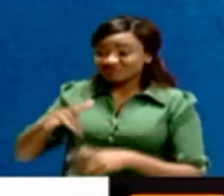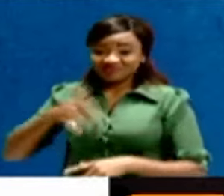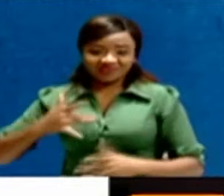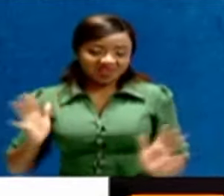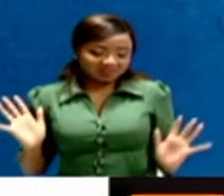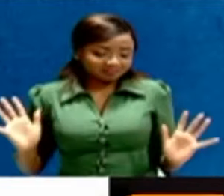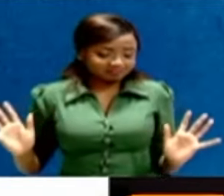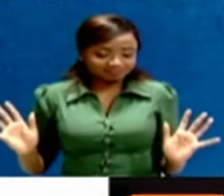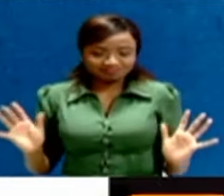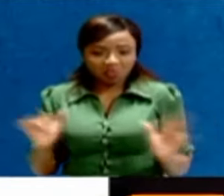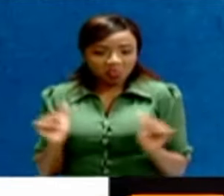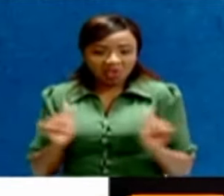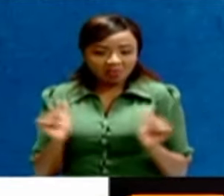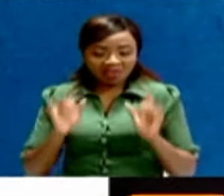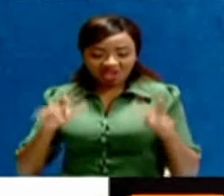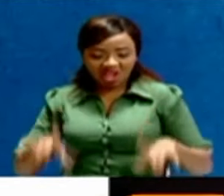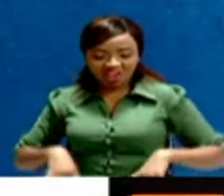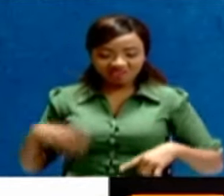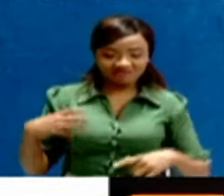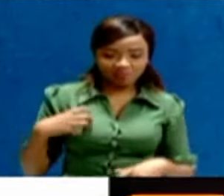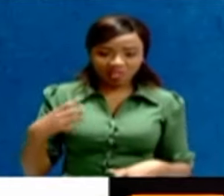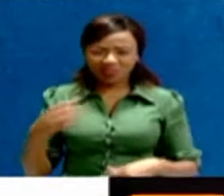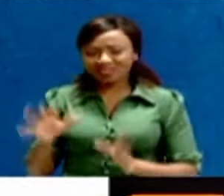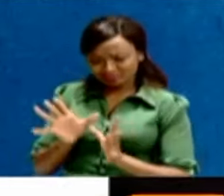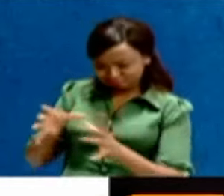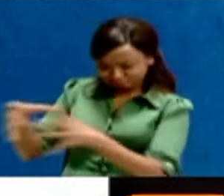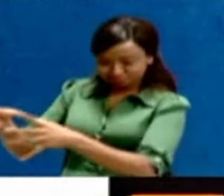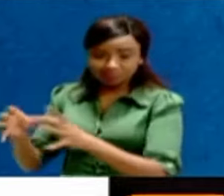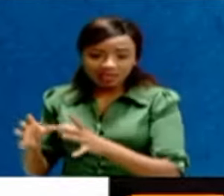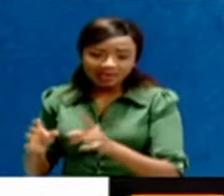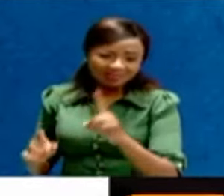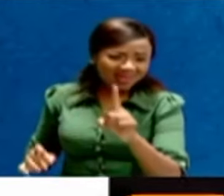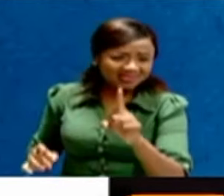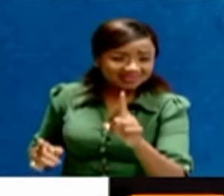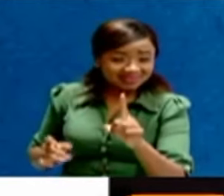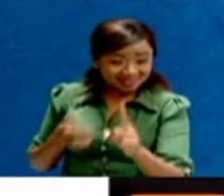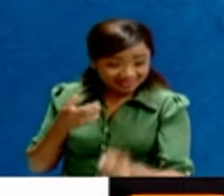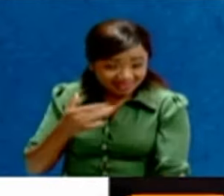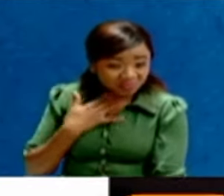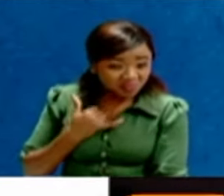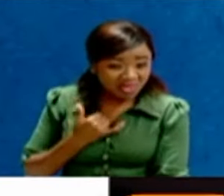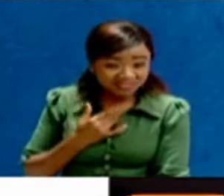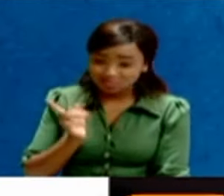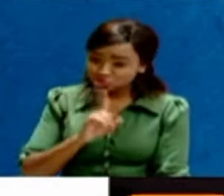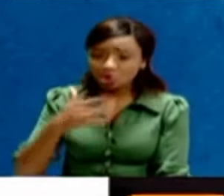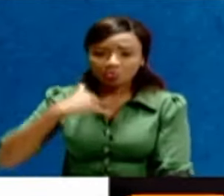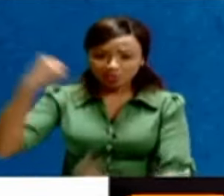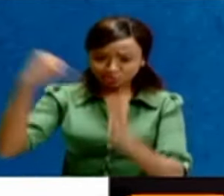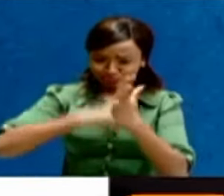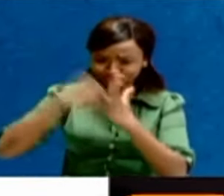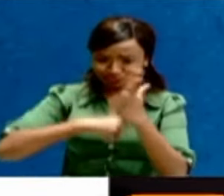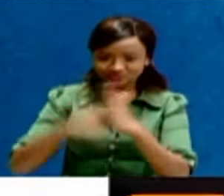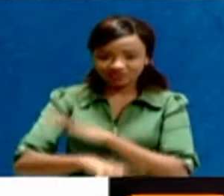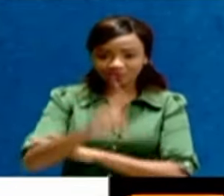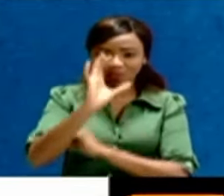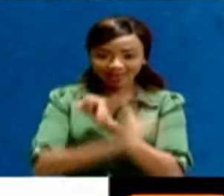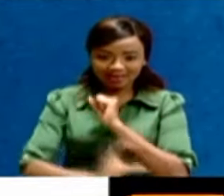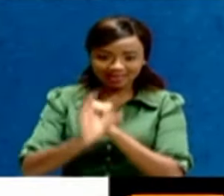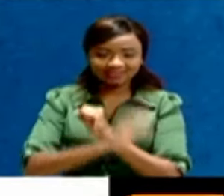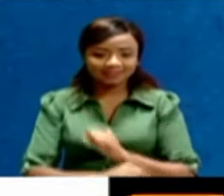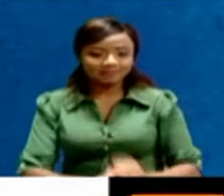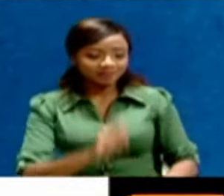who feel like they can continue living in a certain way, let them go their way. But we are not there yet. We want to fight. Okay, Senator, I think you've made